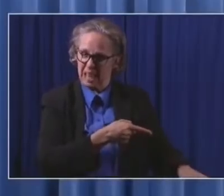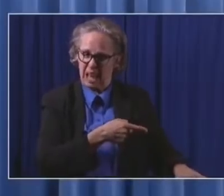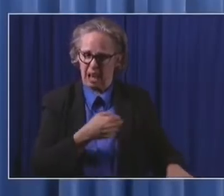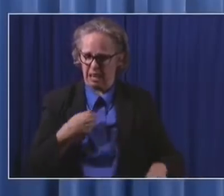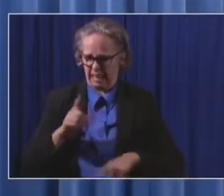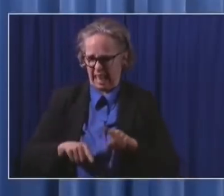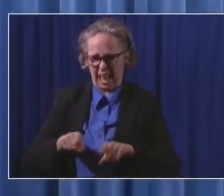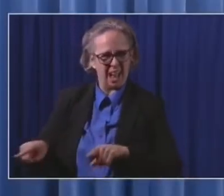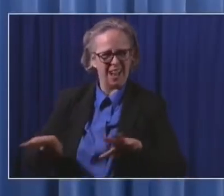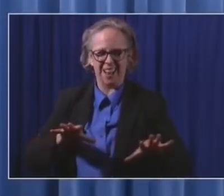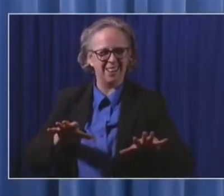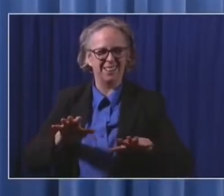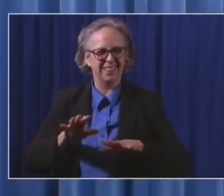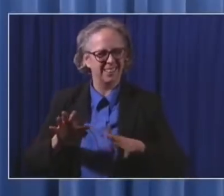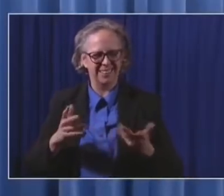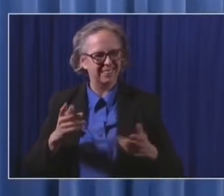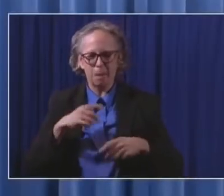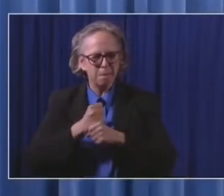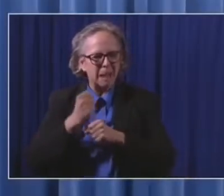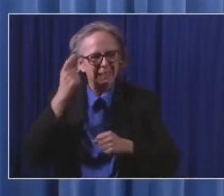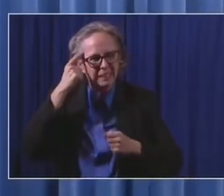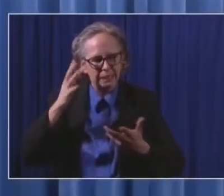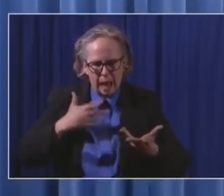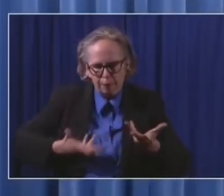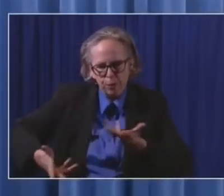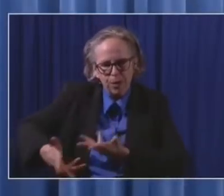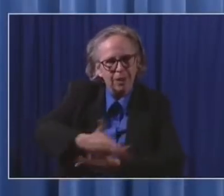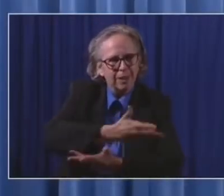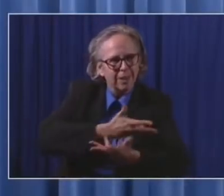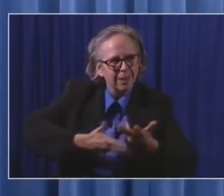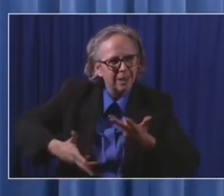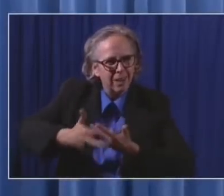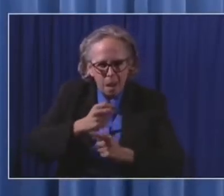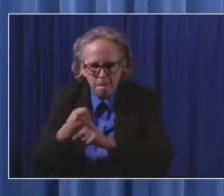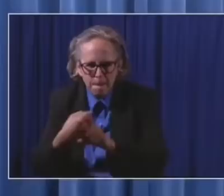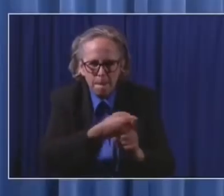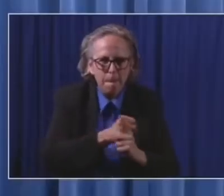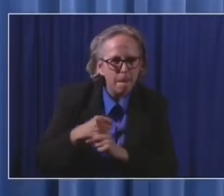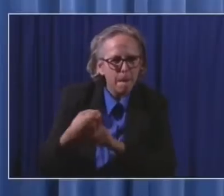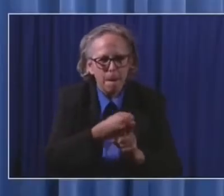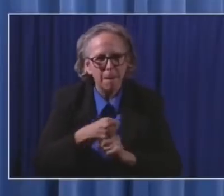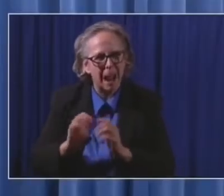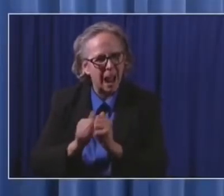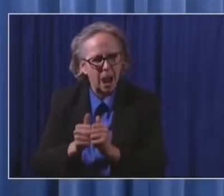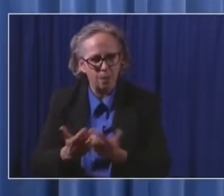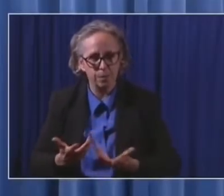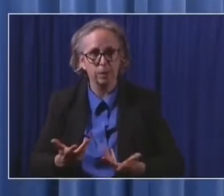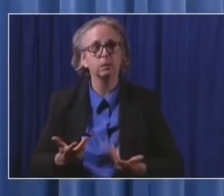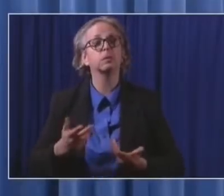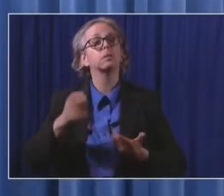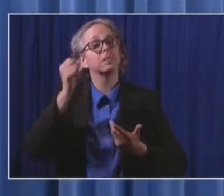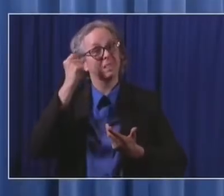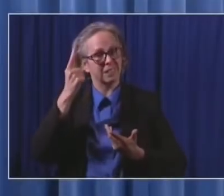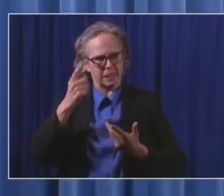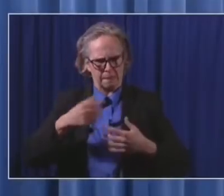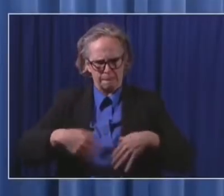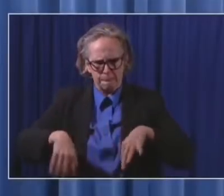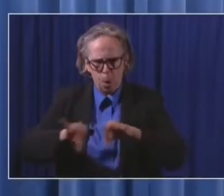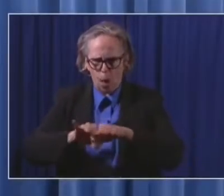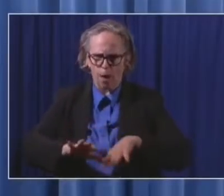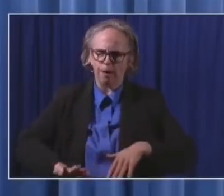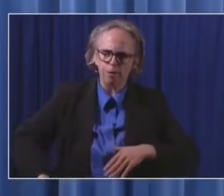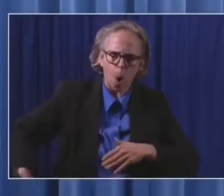hard to say that you do one thing on one side of this line and then you cross the street and you're out of the city and now you're into